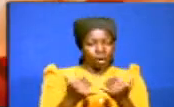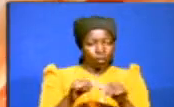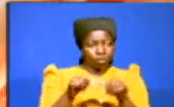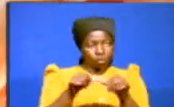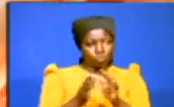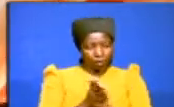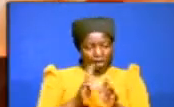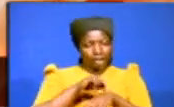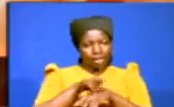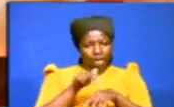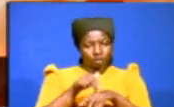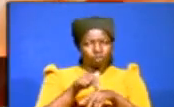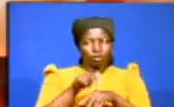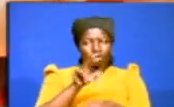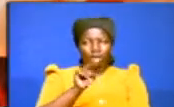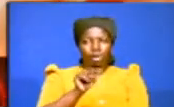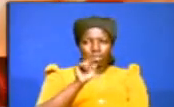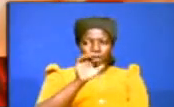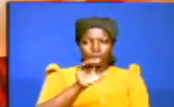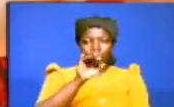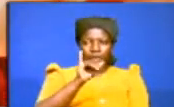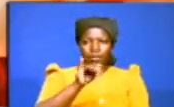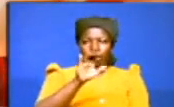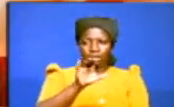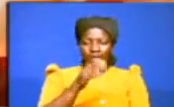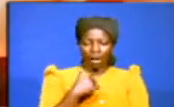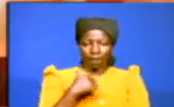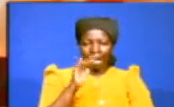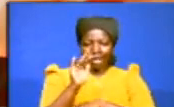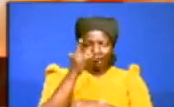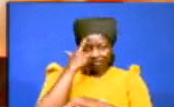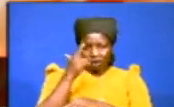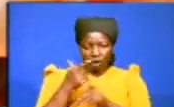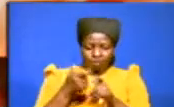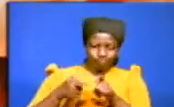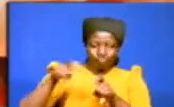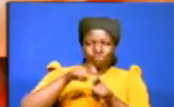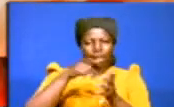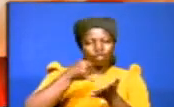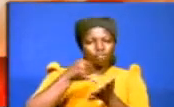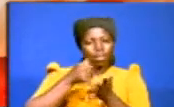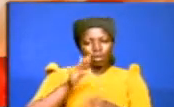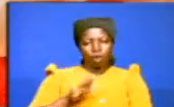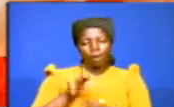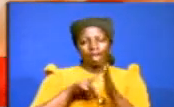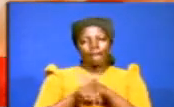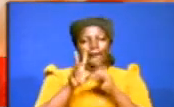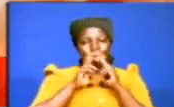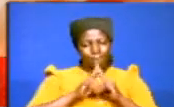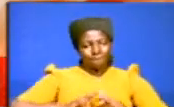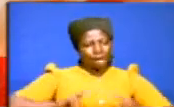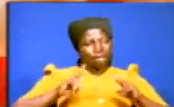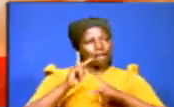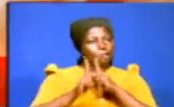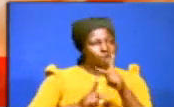The National Cohesion and Integration Commission has called for increased involvement of women in peace mediation processes as a strategy